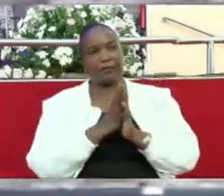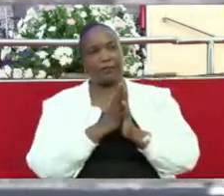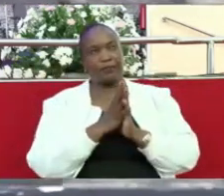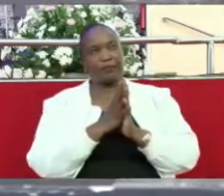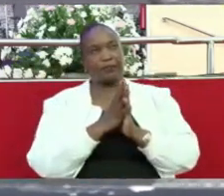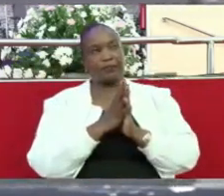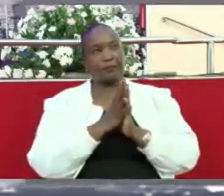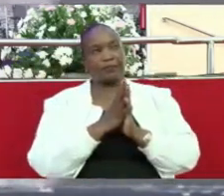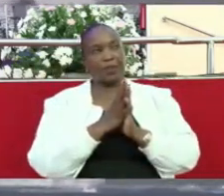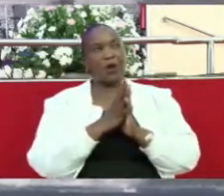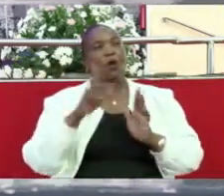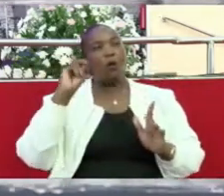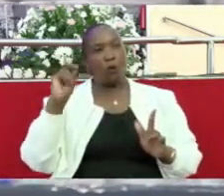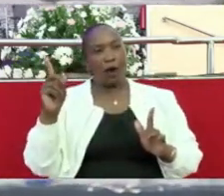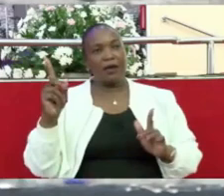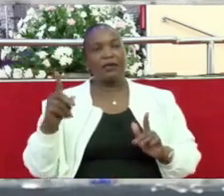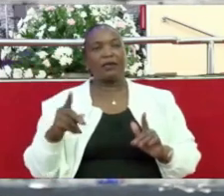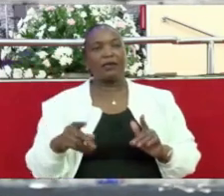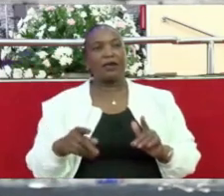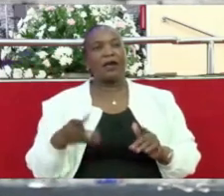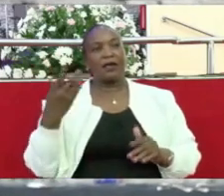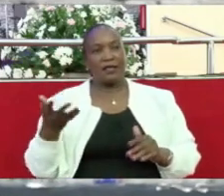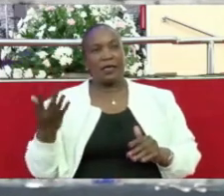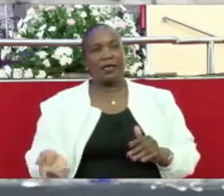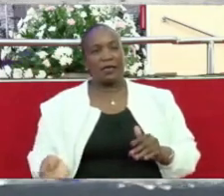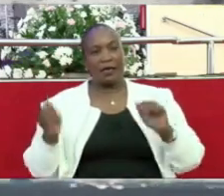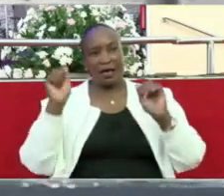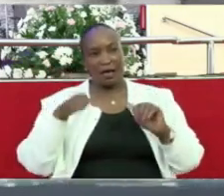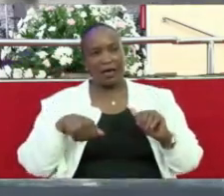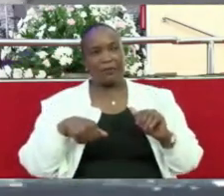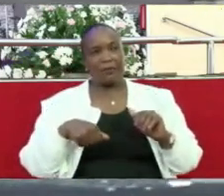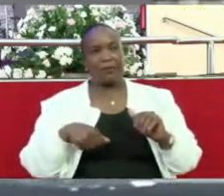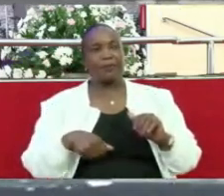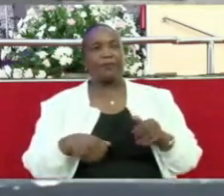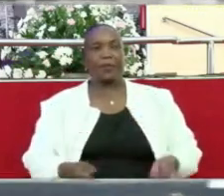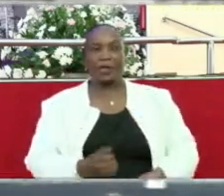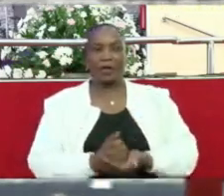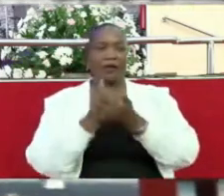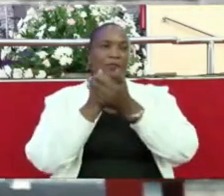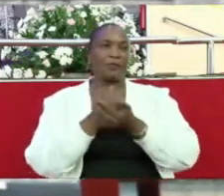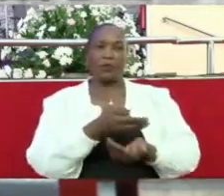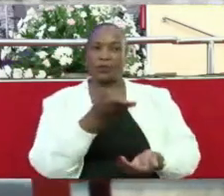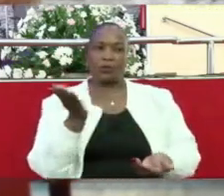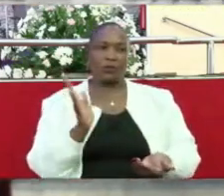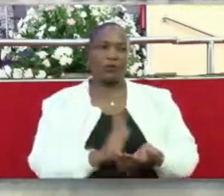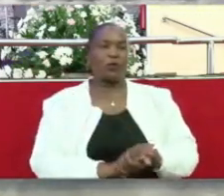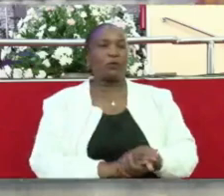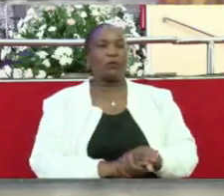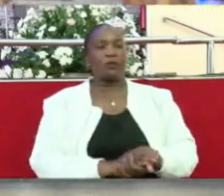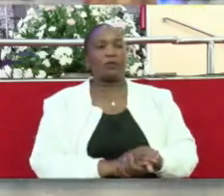only one thing that can help you. When the Bible tells us that the Lord is making us into new